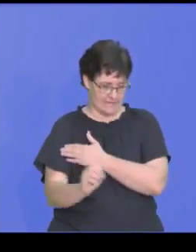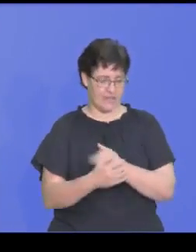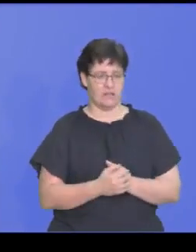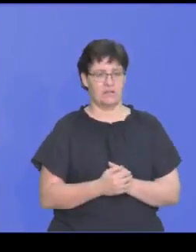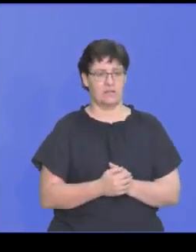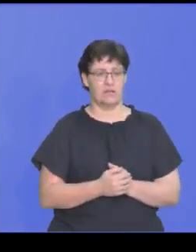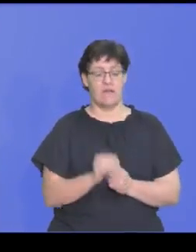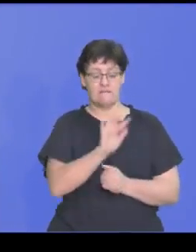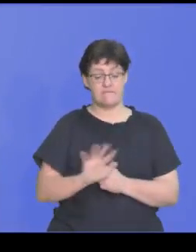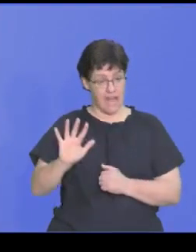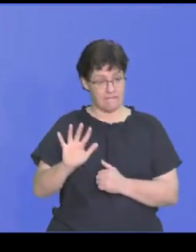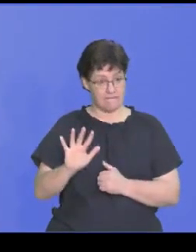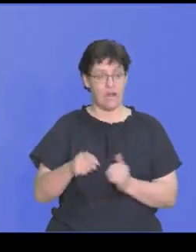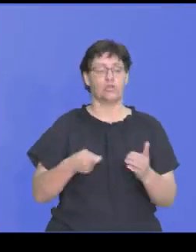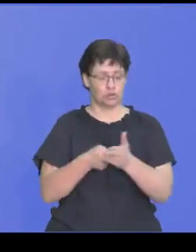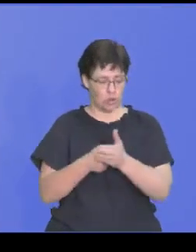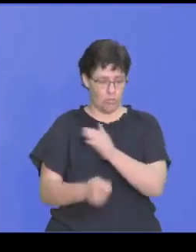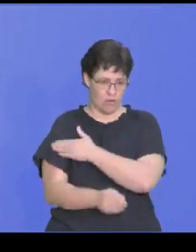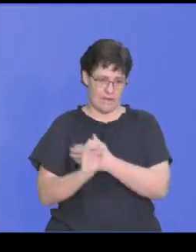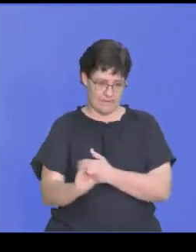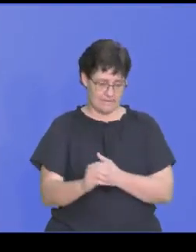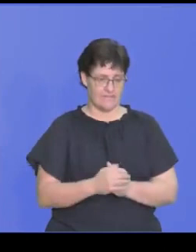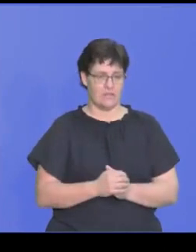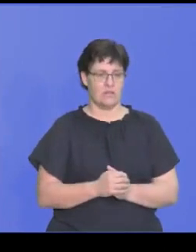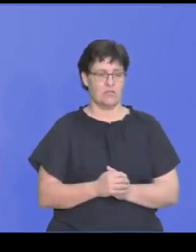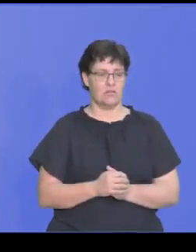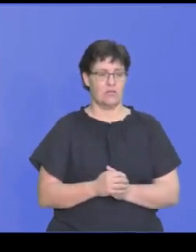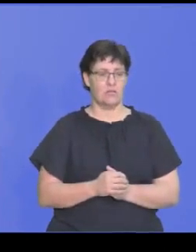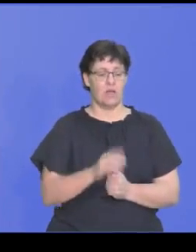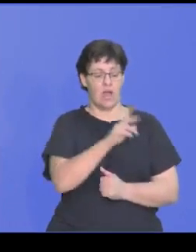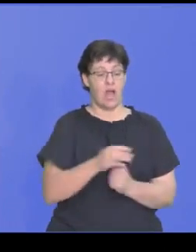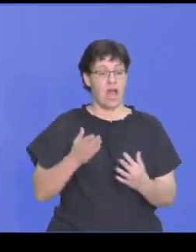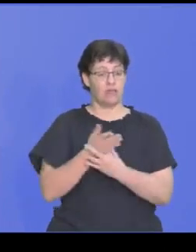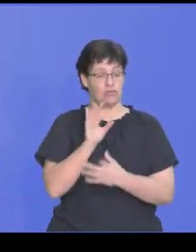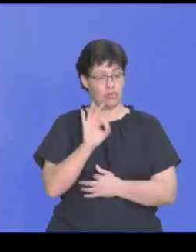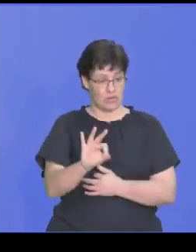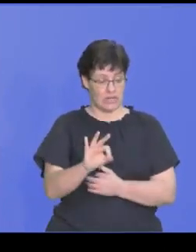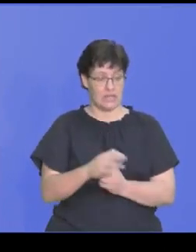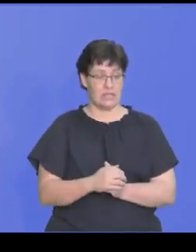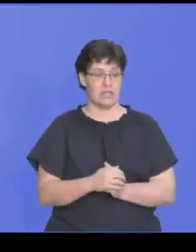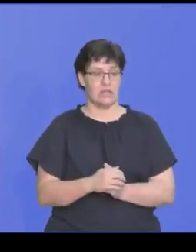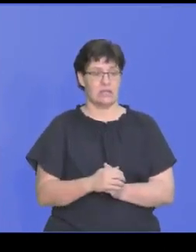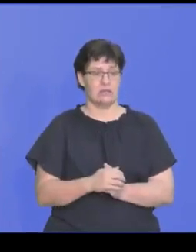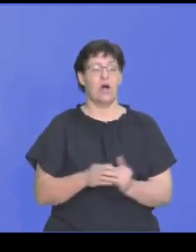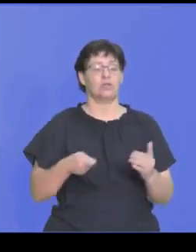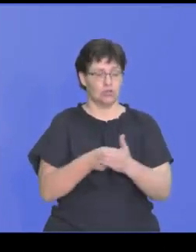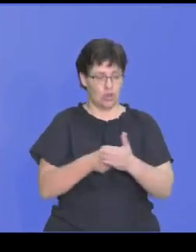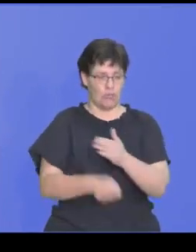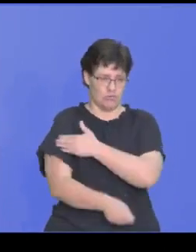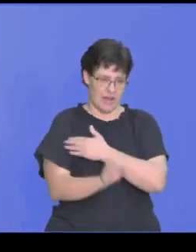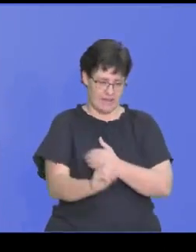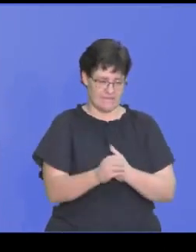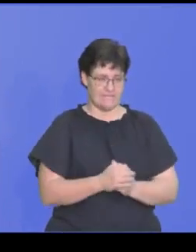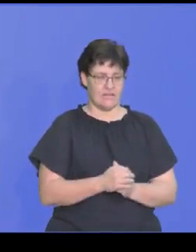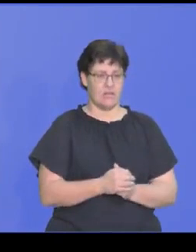right. If I go into entrance 5, there's shops on my right. If I go into entrance 3, now if I would turn this around,